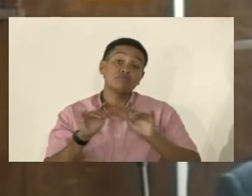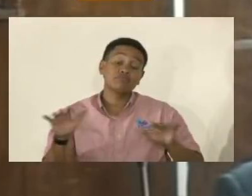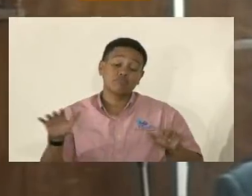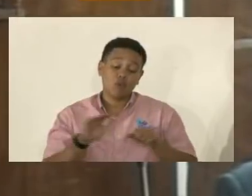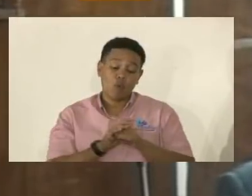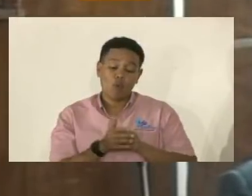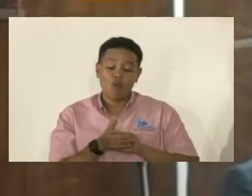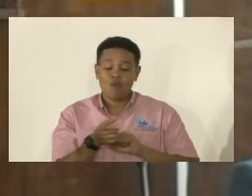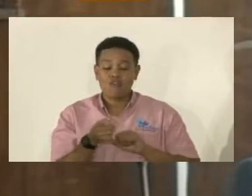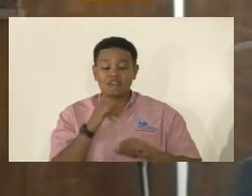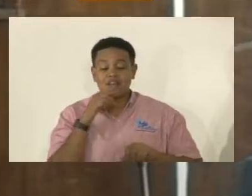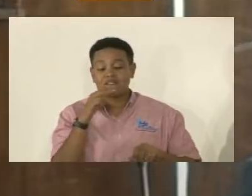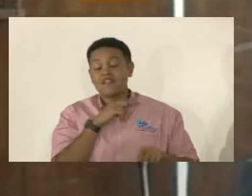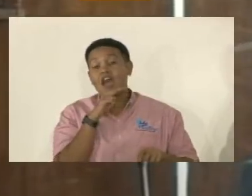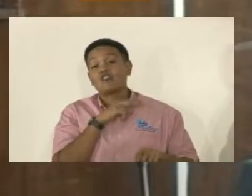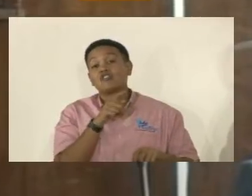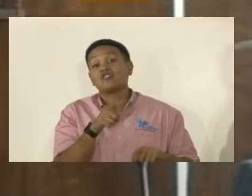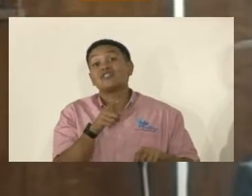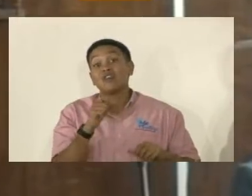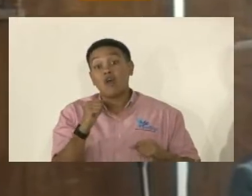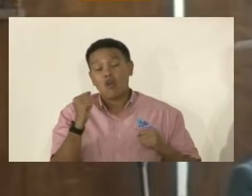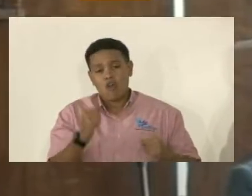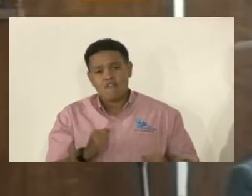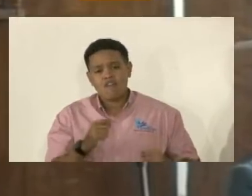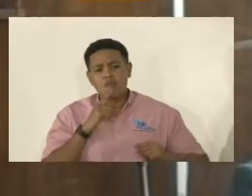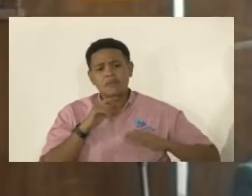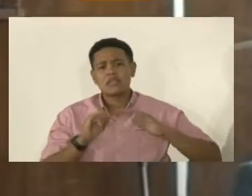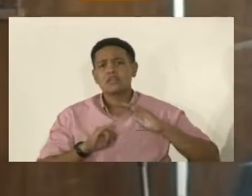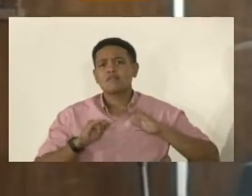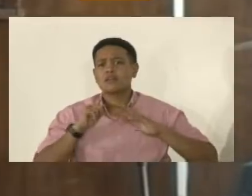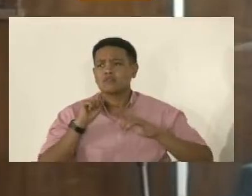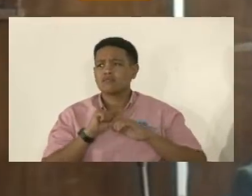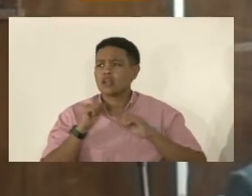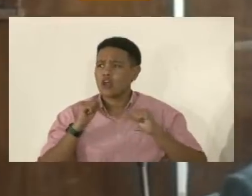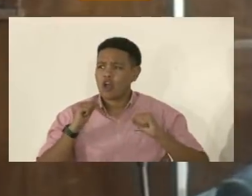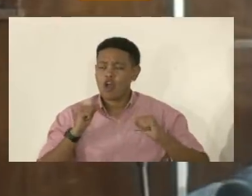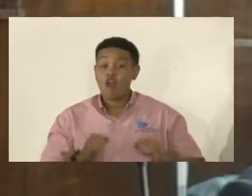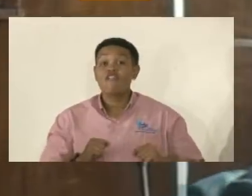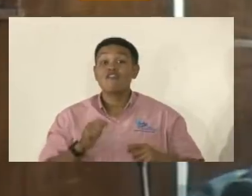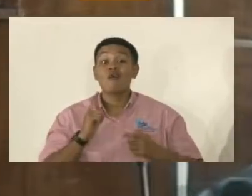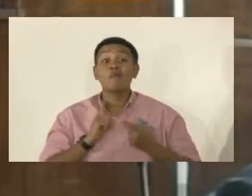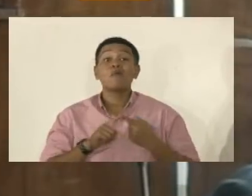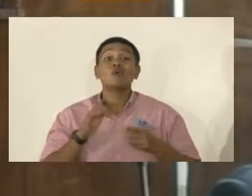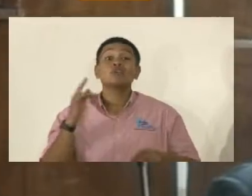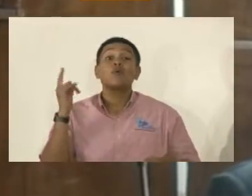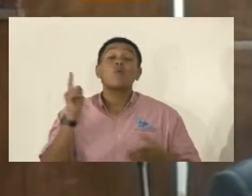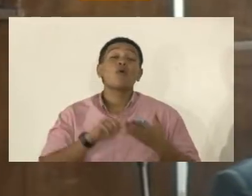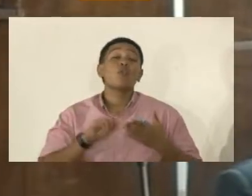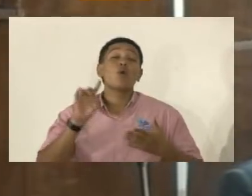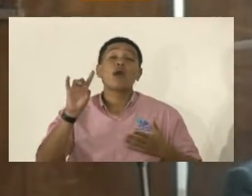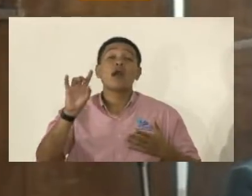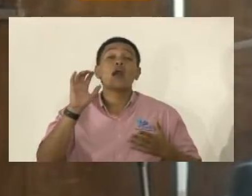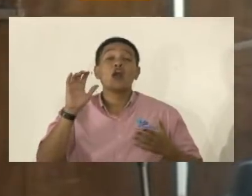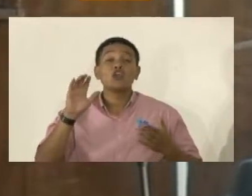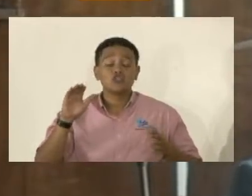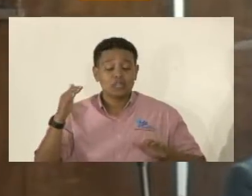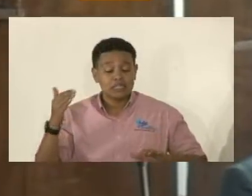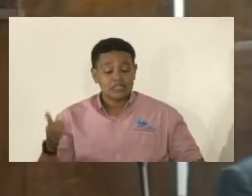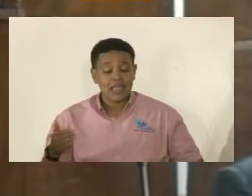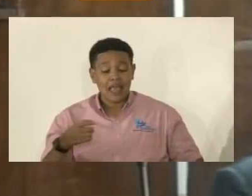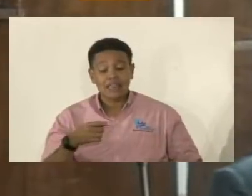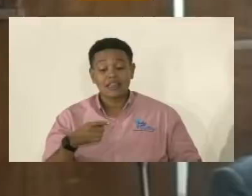cases of the virus confirmed, infections confirmed. and over 1,800